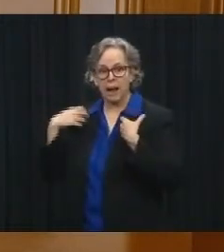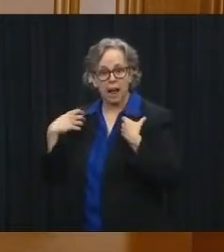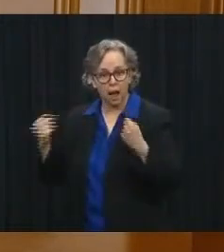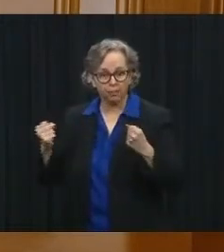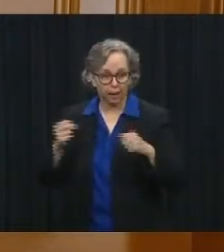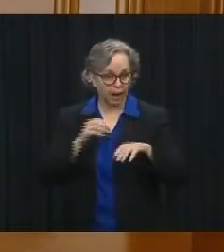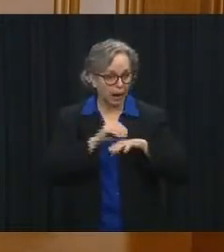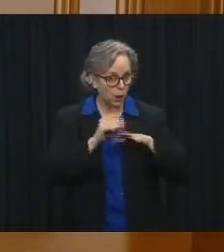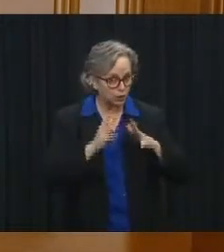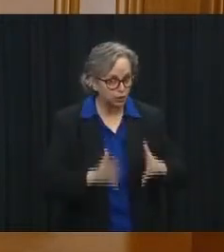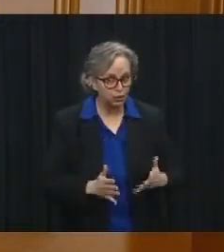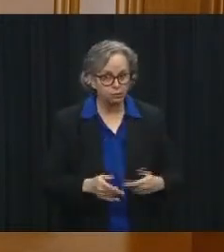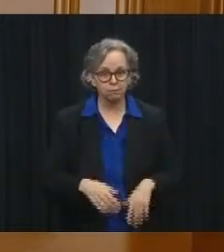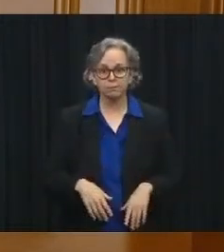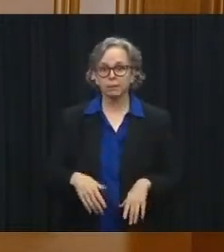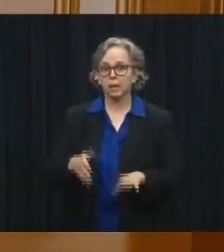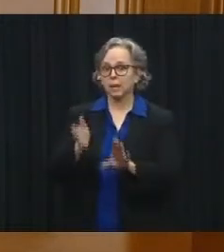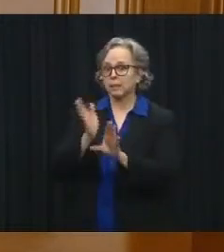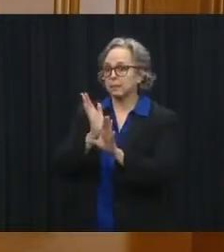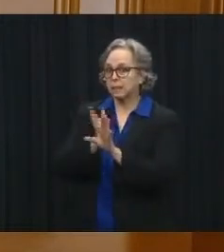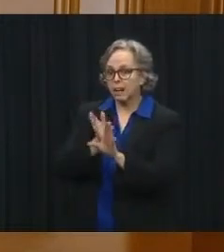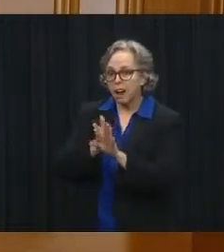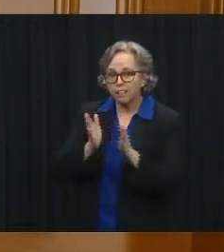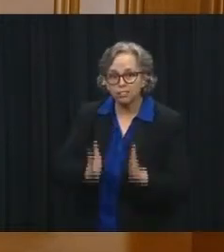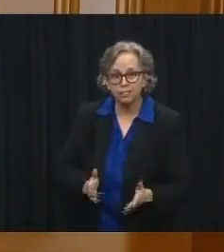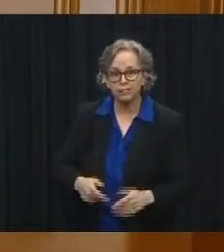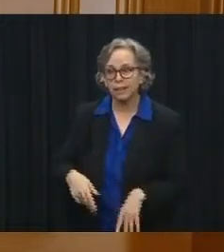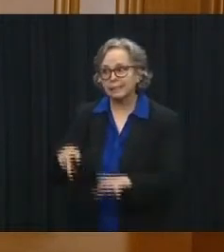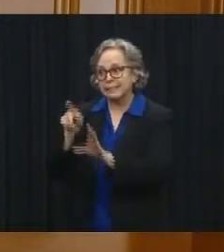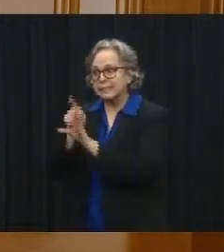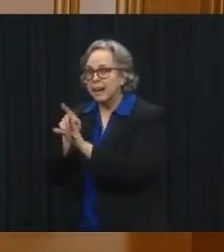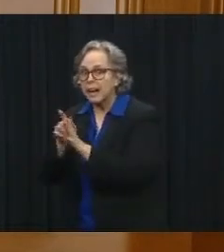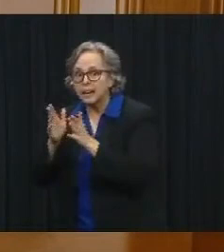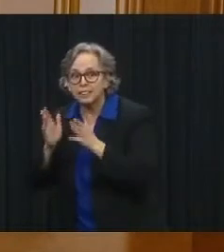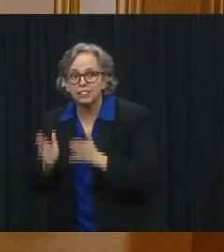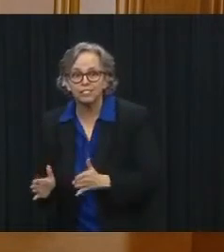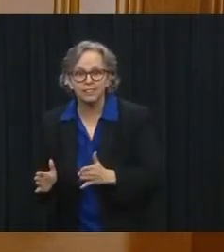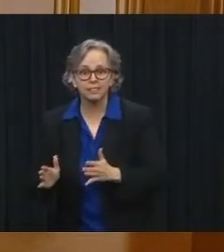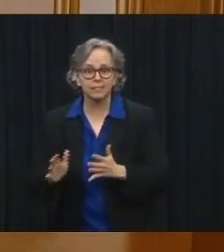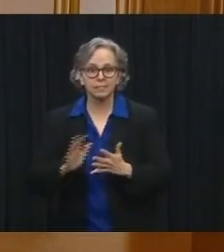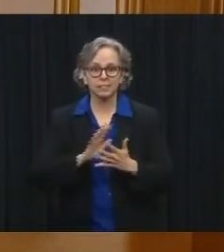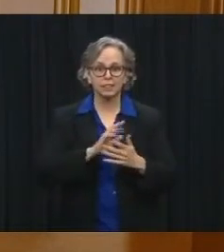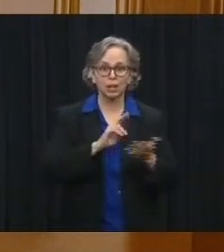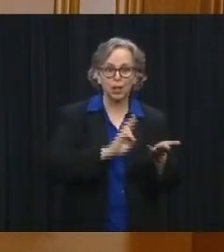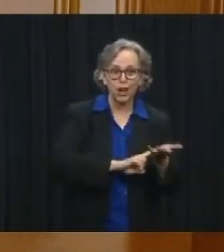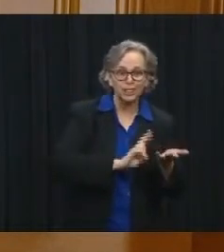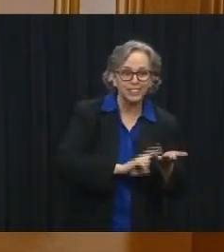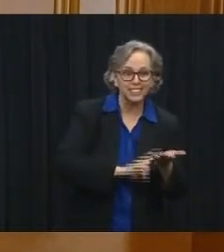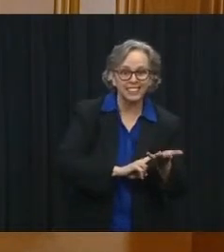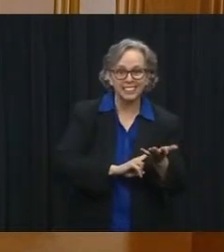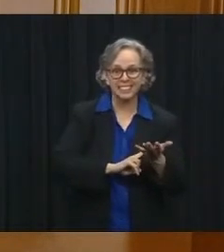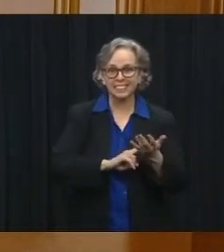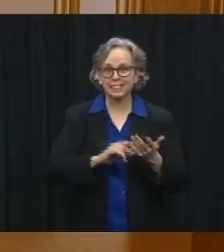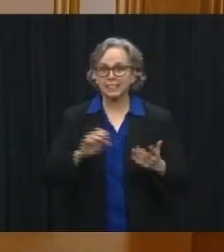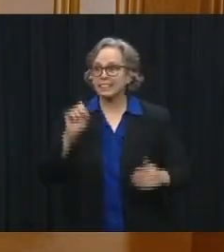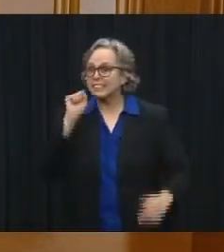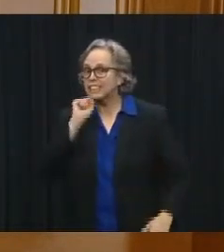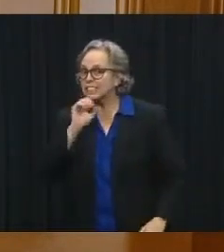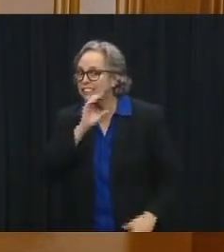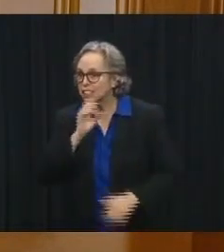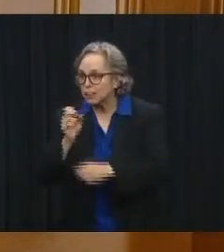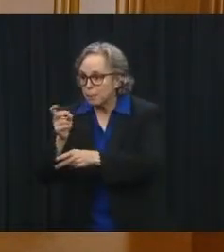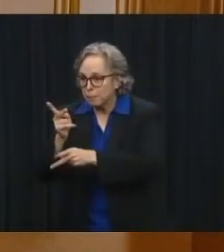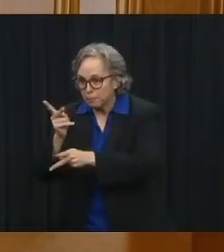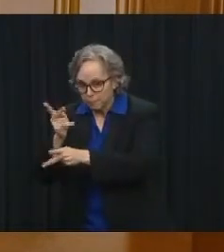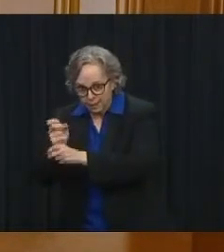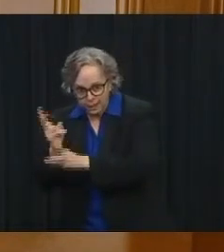psychiatrists, psychologists, nursing home workers, elder care workers, home health care workers, pharmacy staff, and